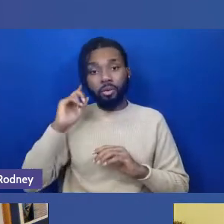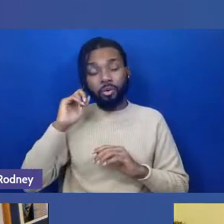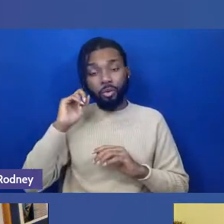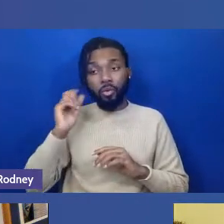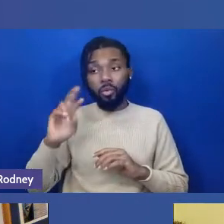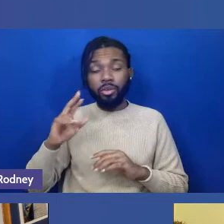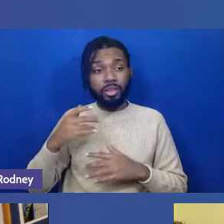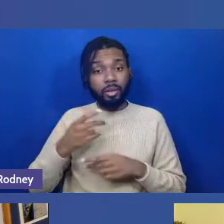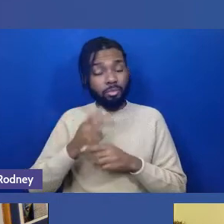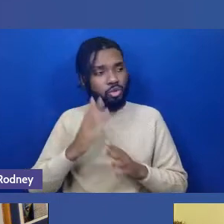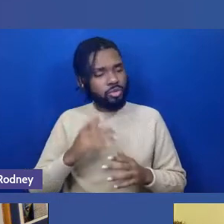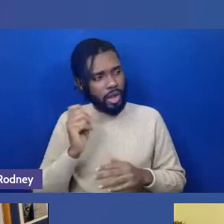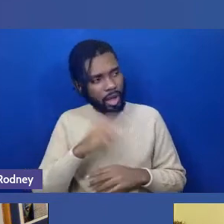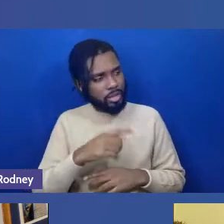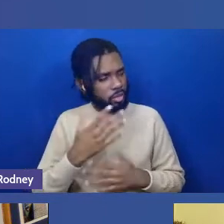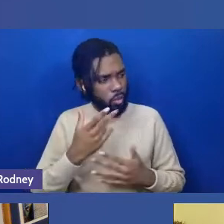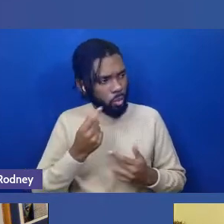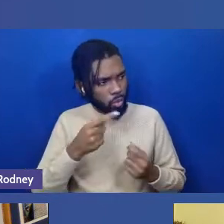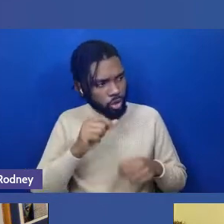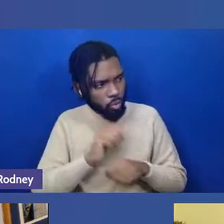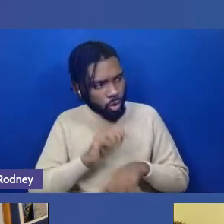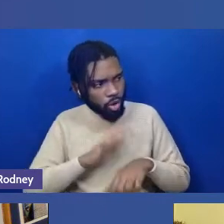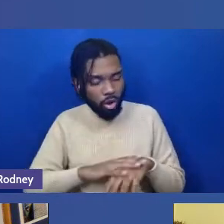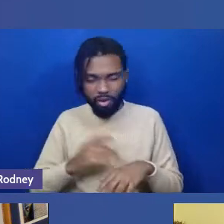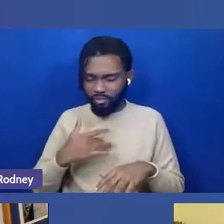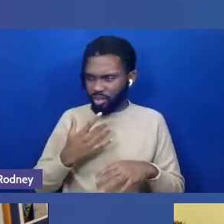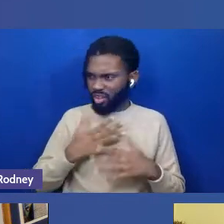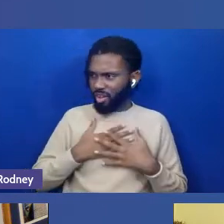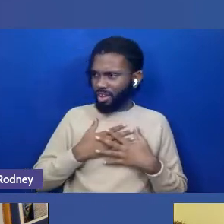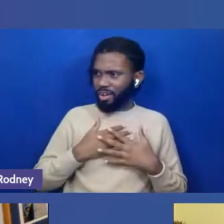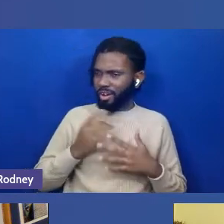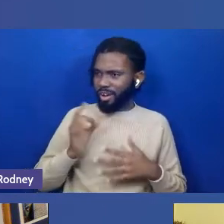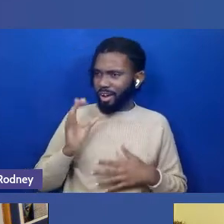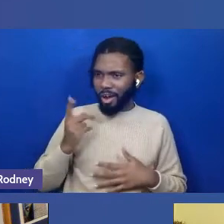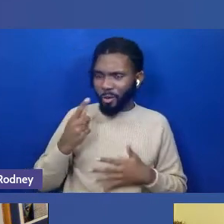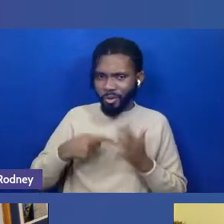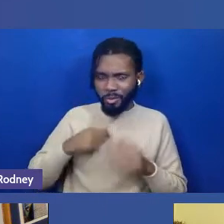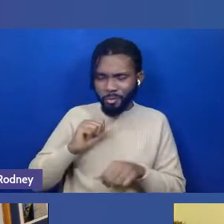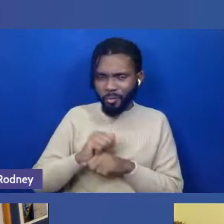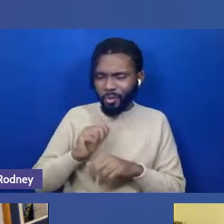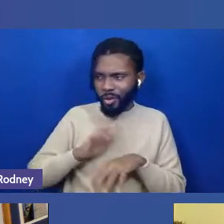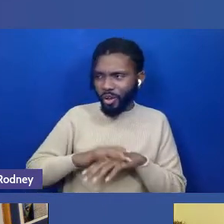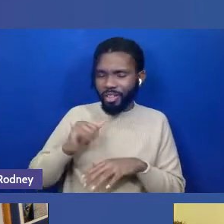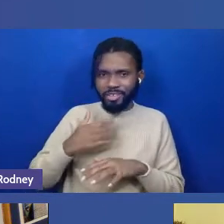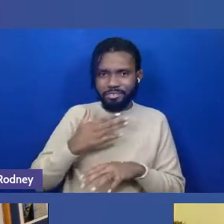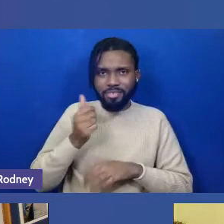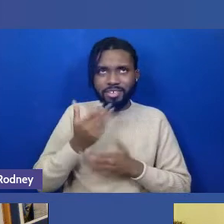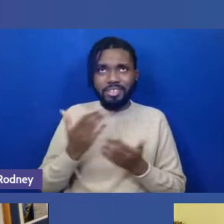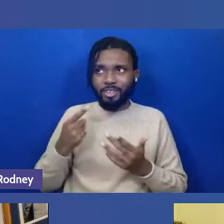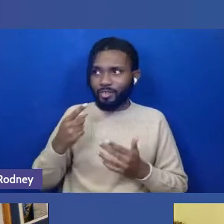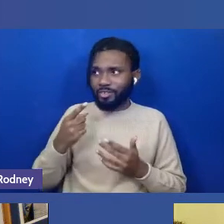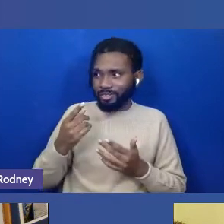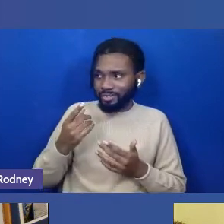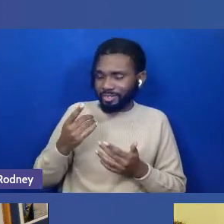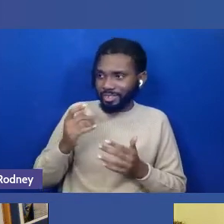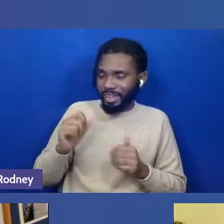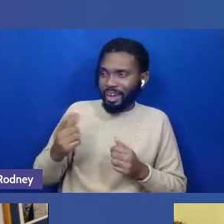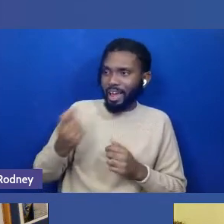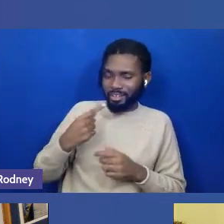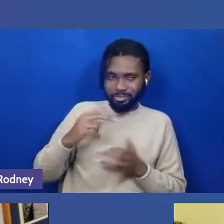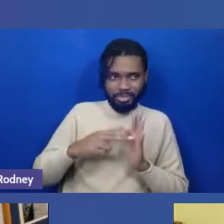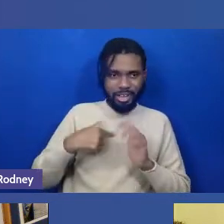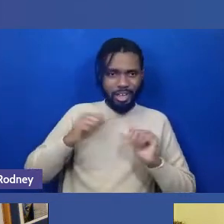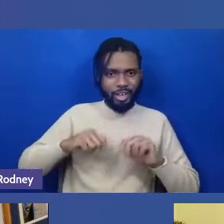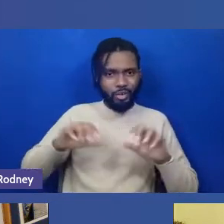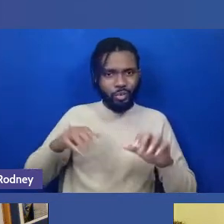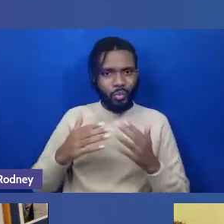are you working on? You're like, oh my God, what am I working on? That's like the most generous thing you could say to me. I can do whatever I want, right?